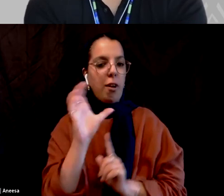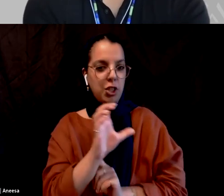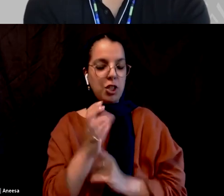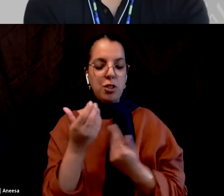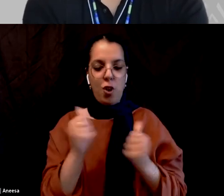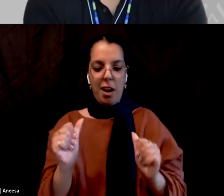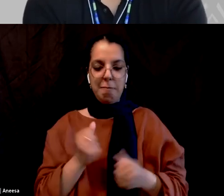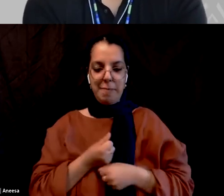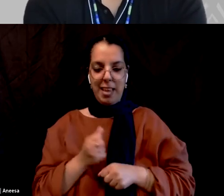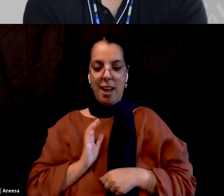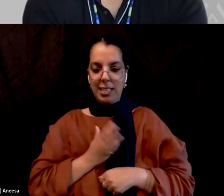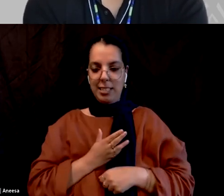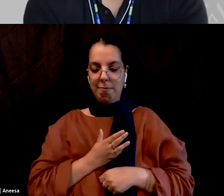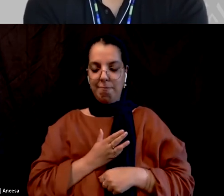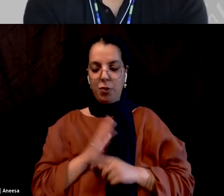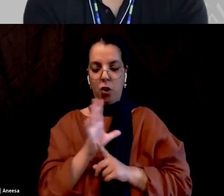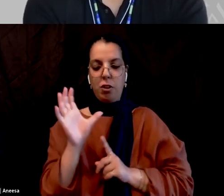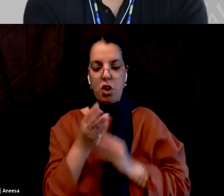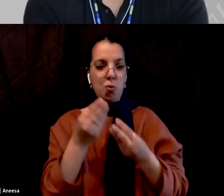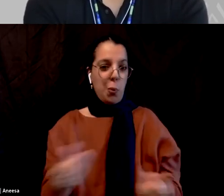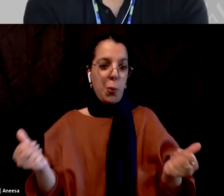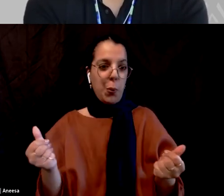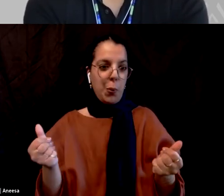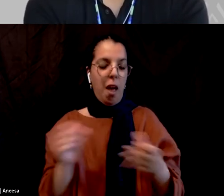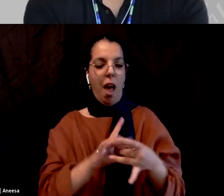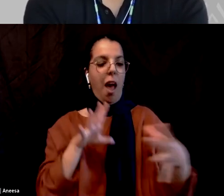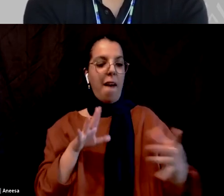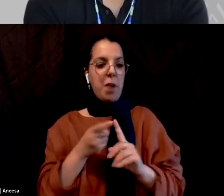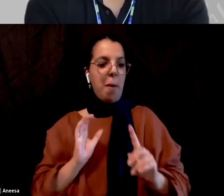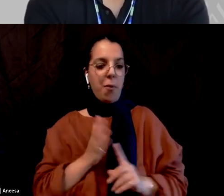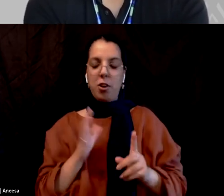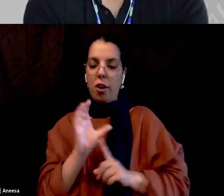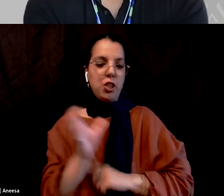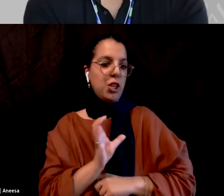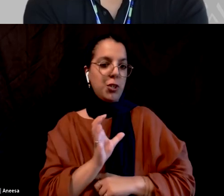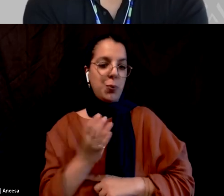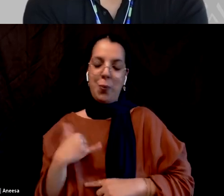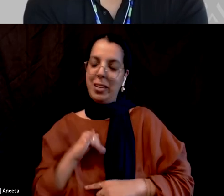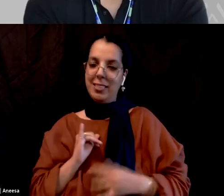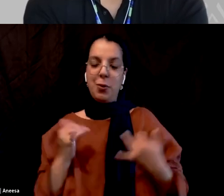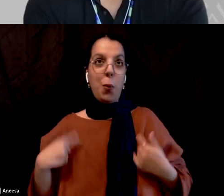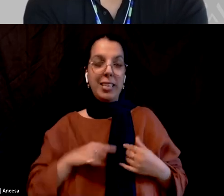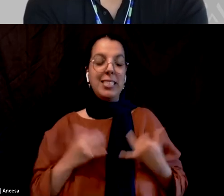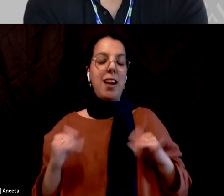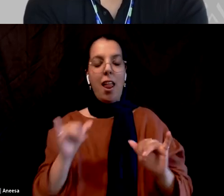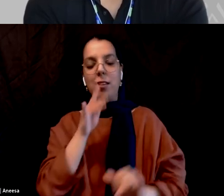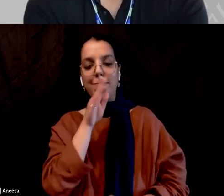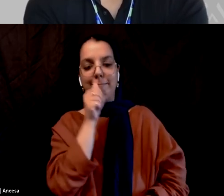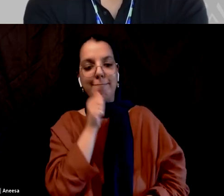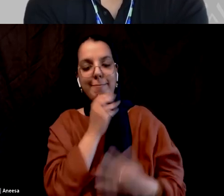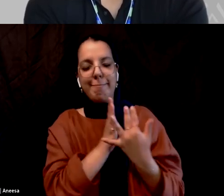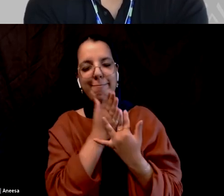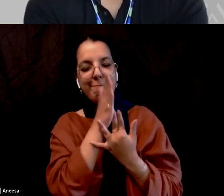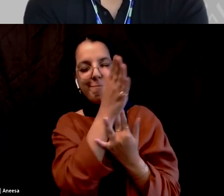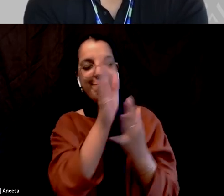us away from being Anishinaabe and Mississauga, we are still here today. And of course, we are still thriving in this way, and we are